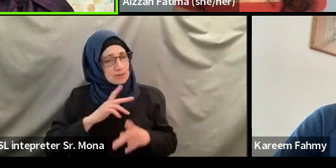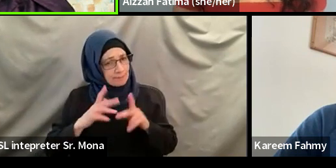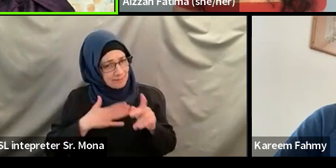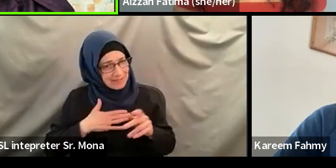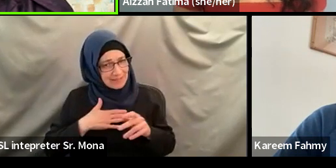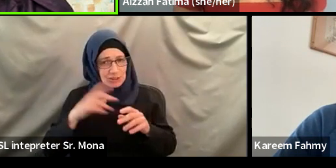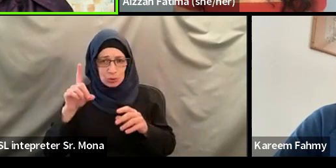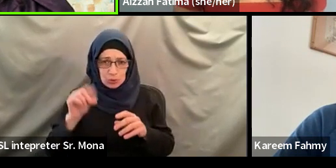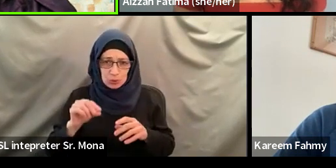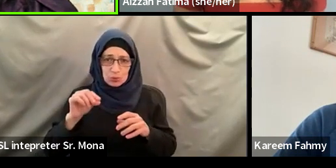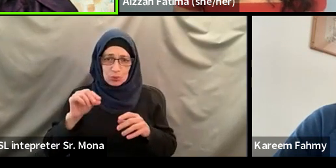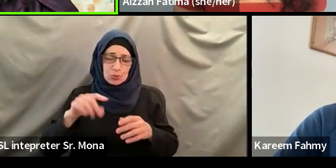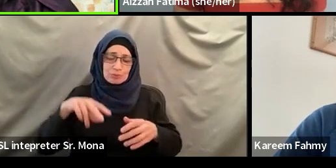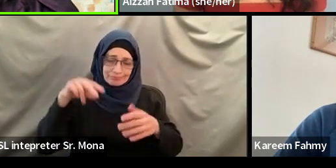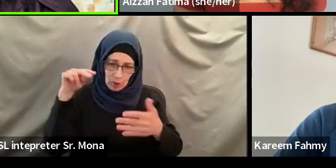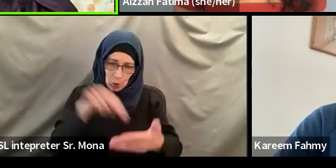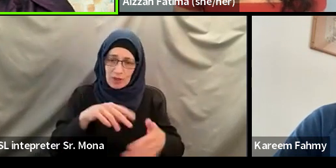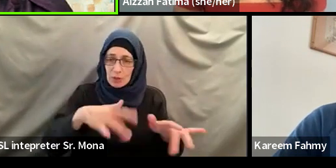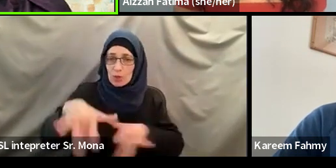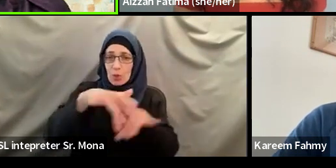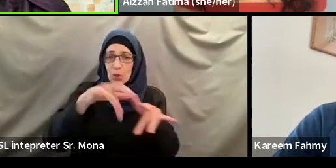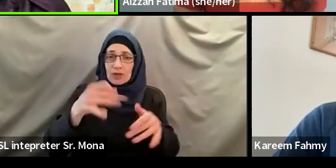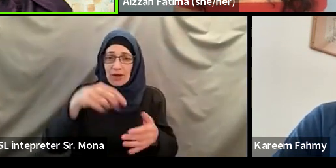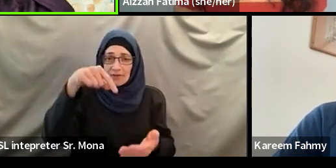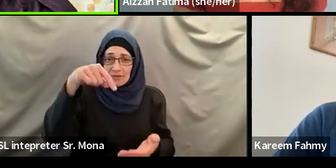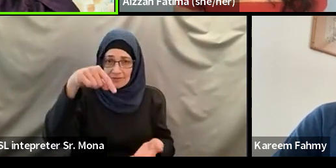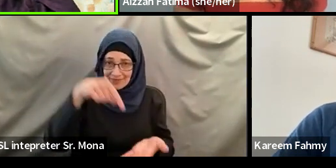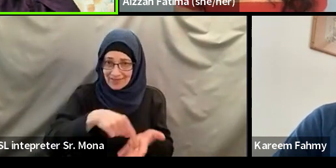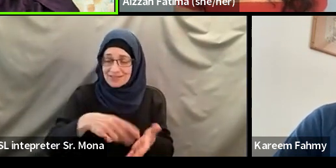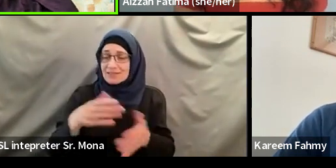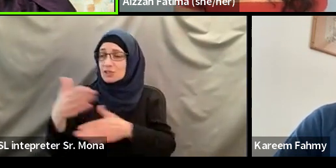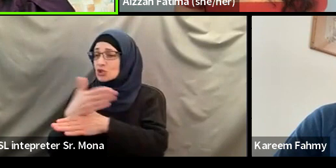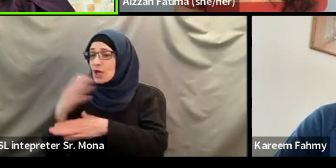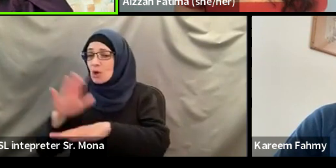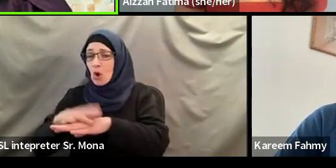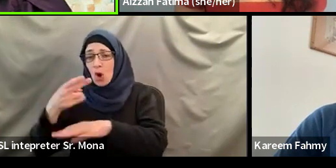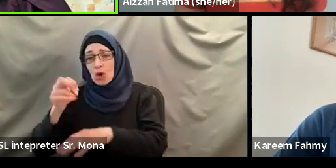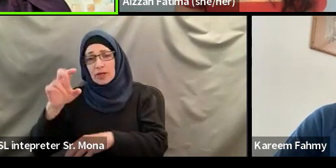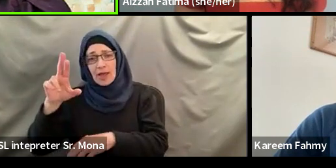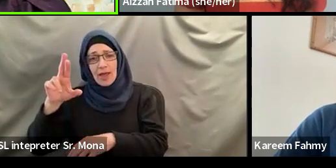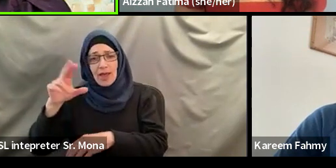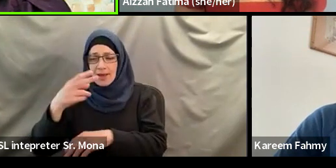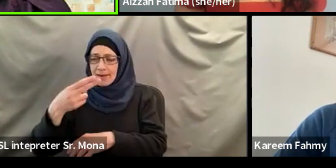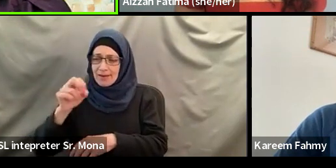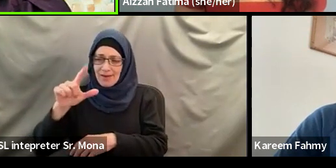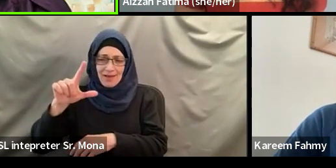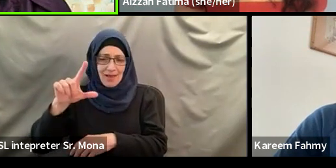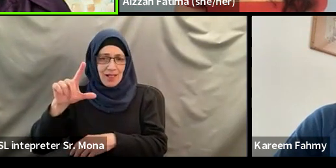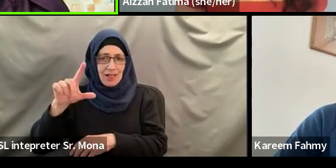of this, share the recording of this on HowlRound. And again, the resources that we've discussed